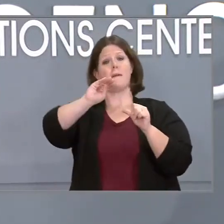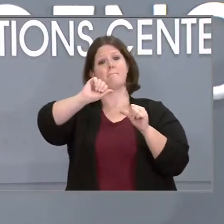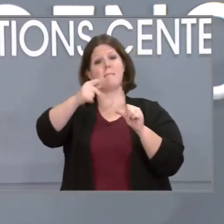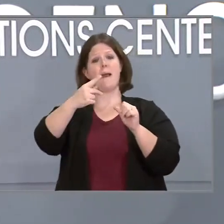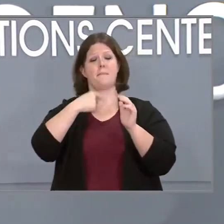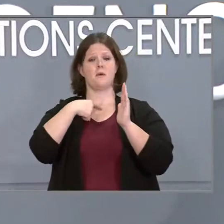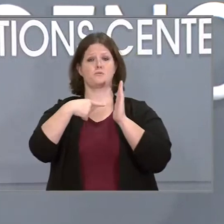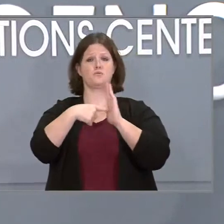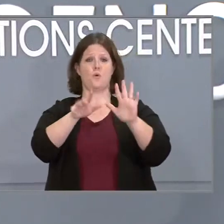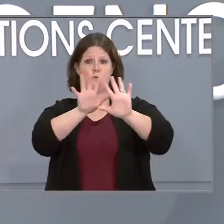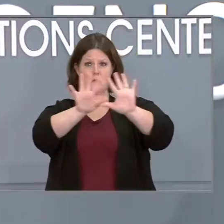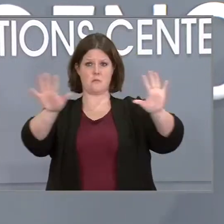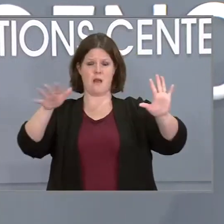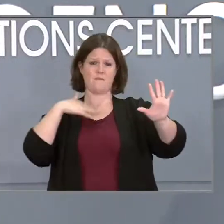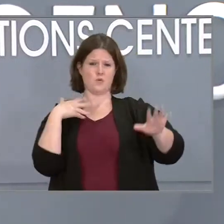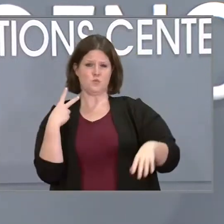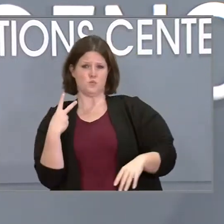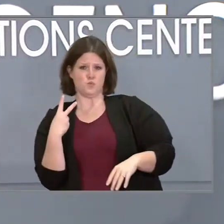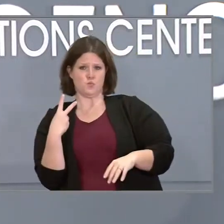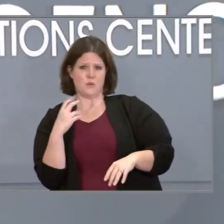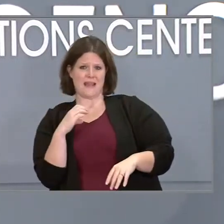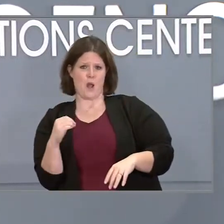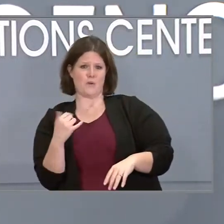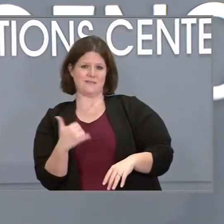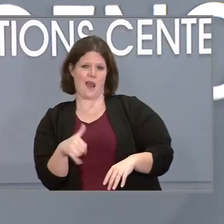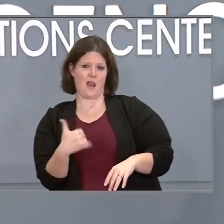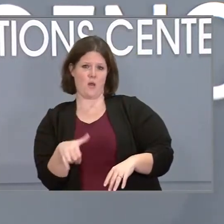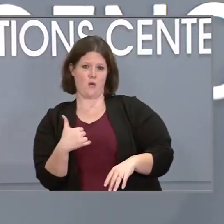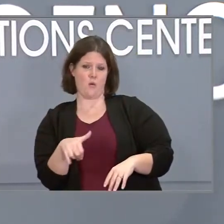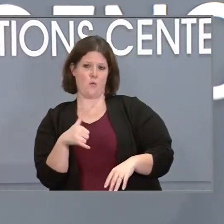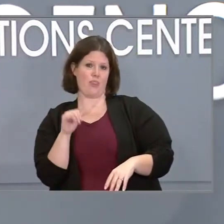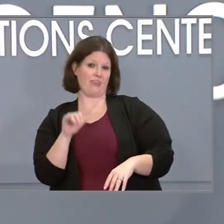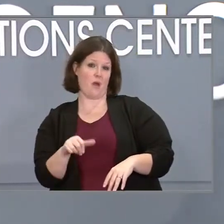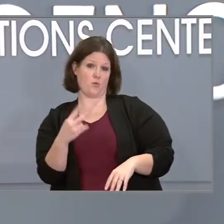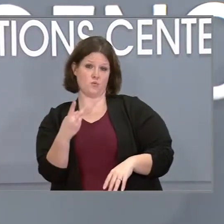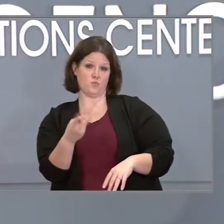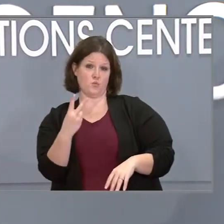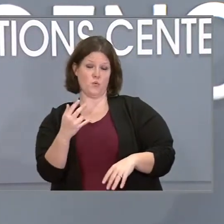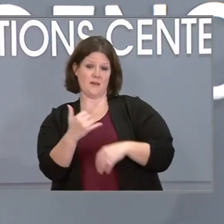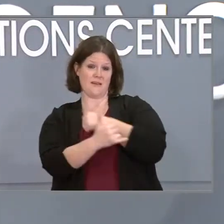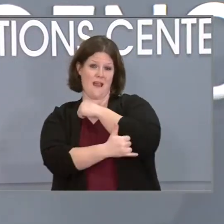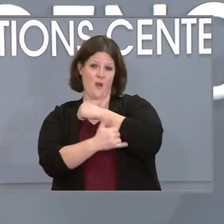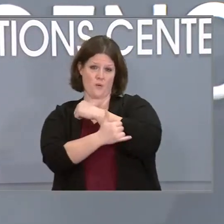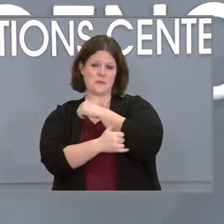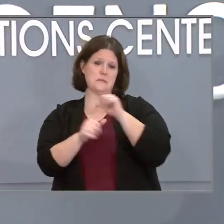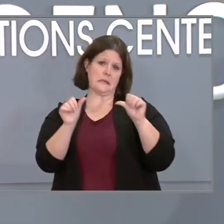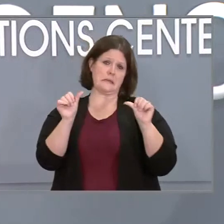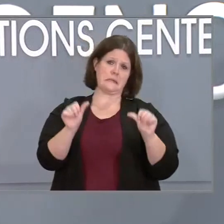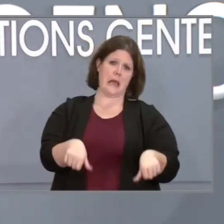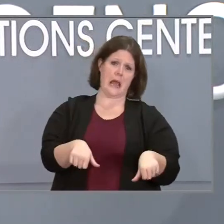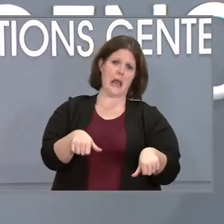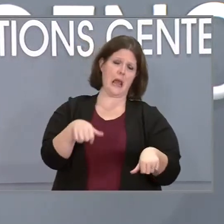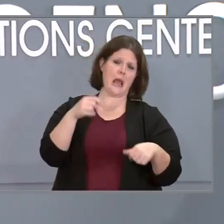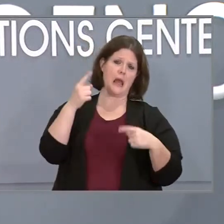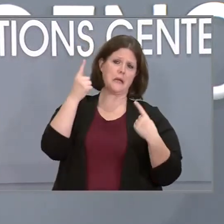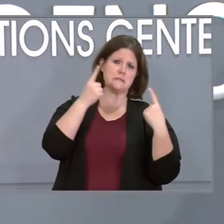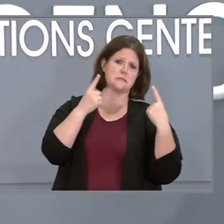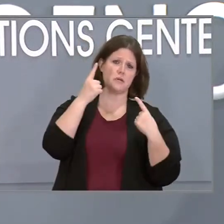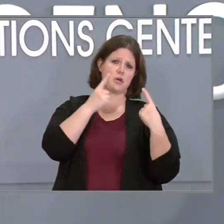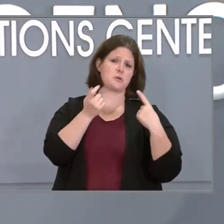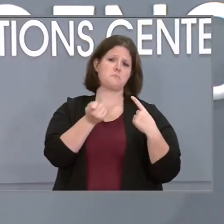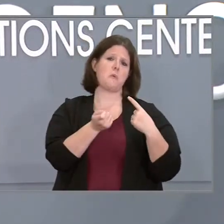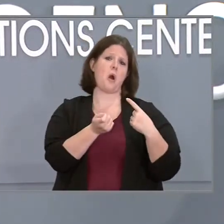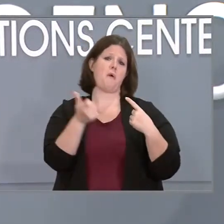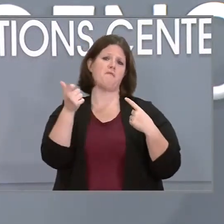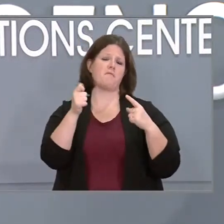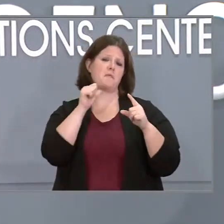showed during our presentation, there were 2 counties that are yellow. Those are the 2 counties that can start to think about taking away